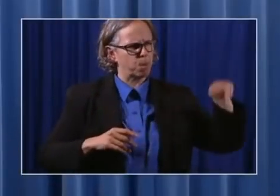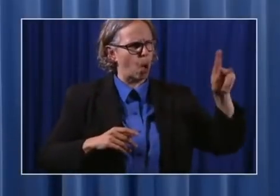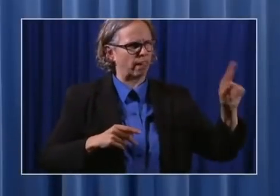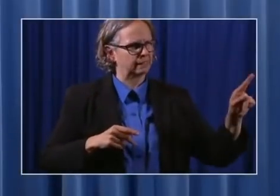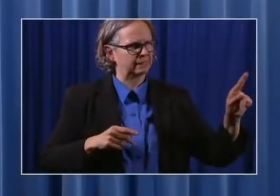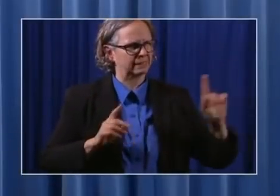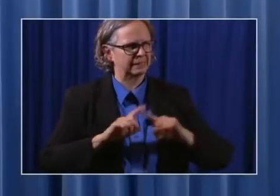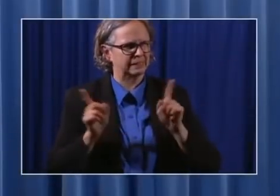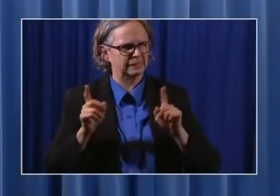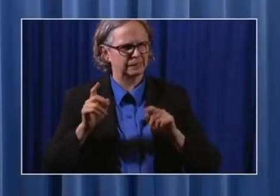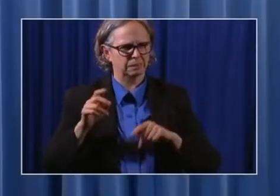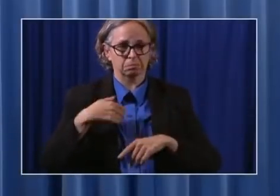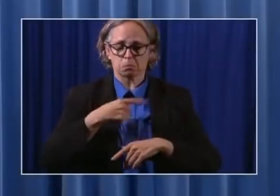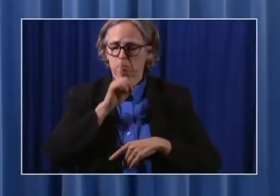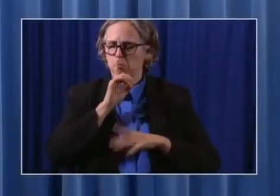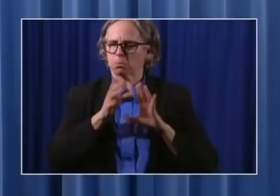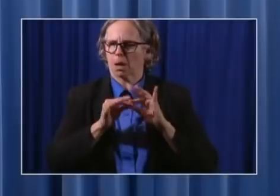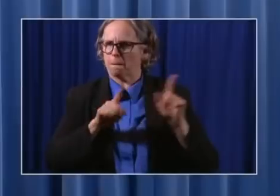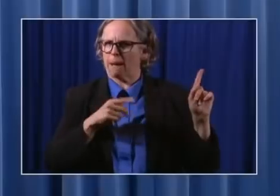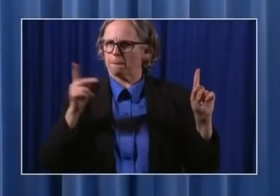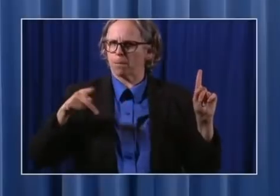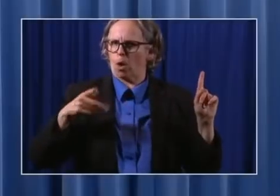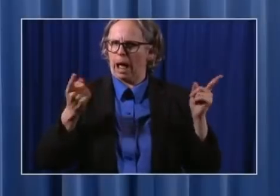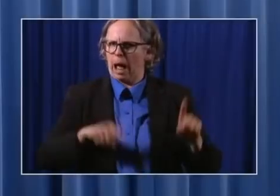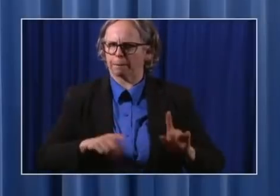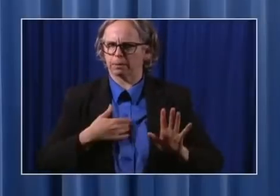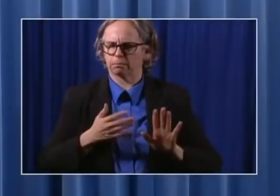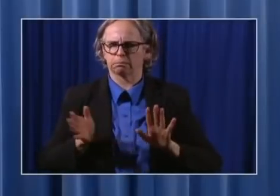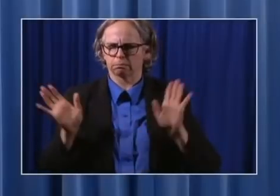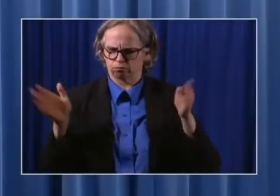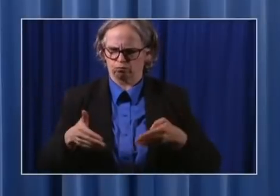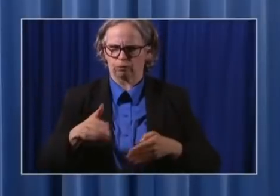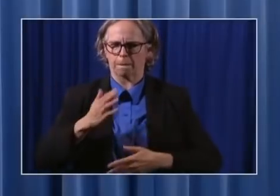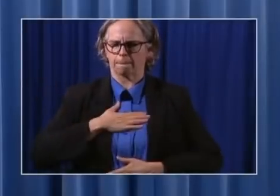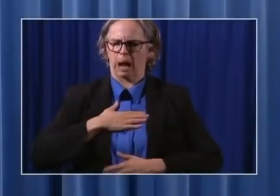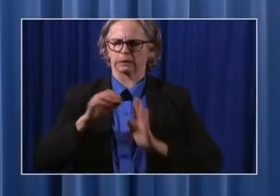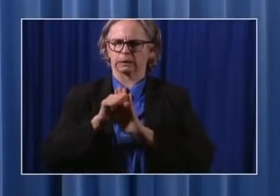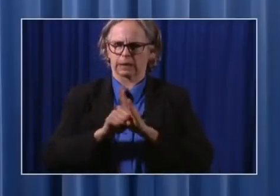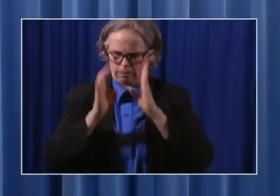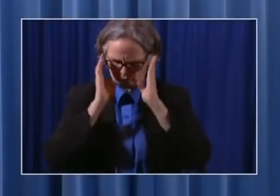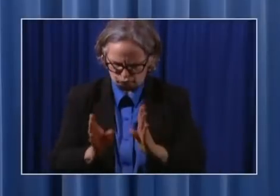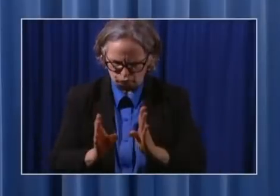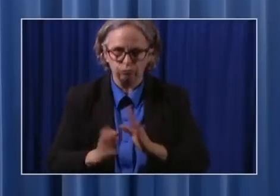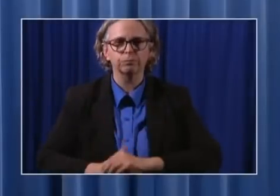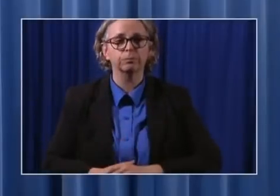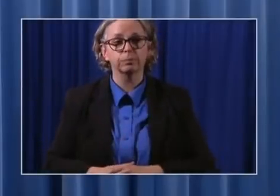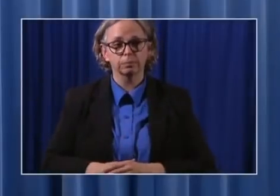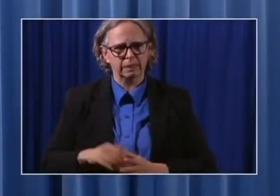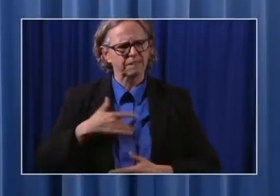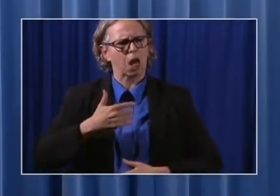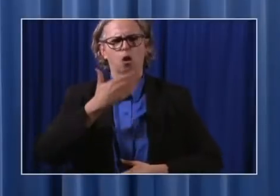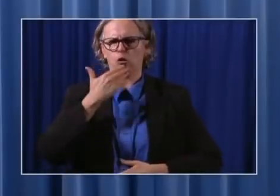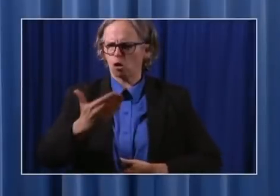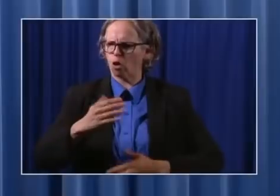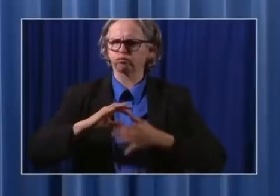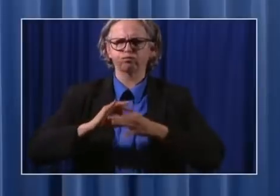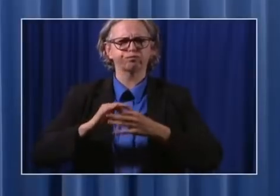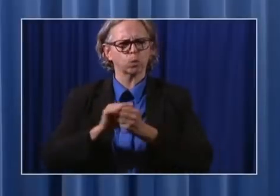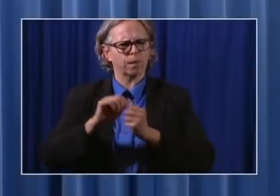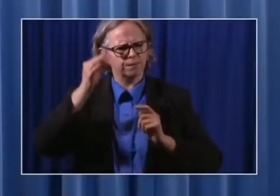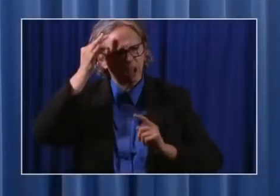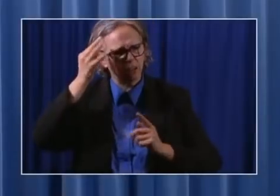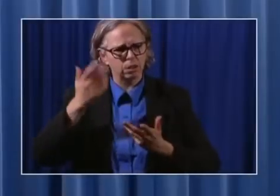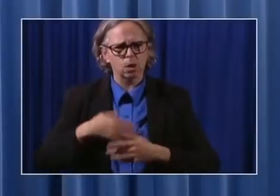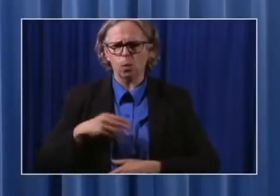state. But, you know, I think that this is going to be a good relationship. And the mayor and I were talking today,